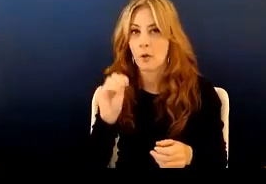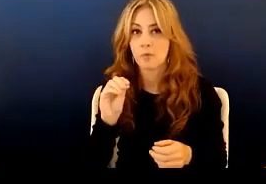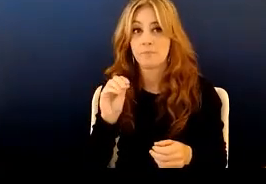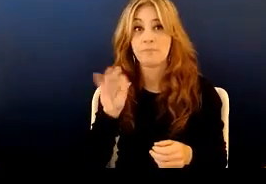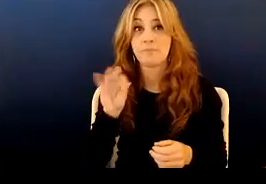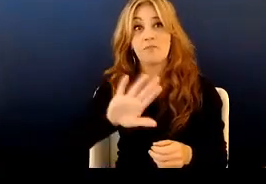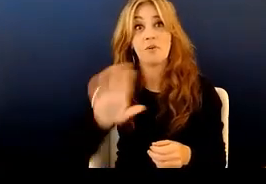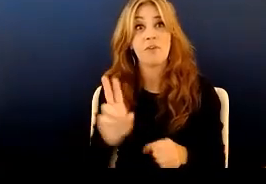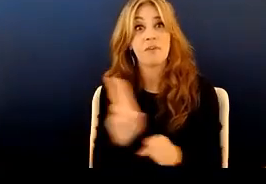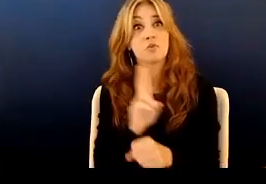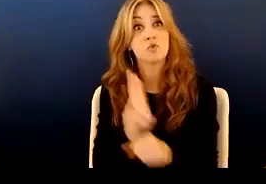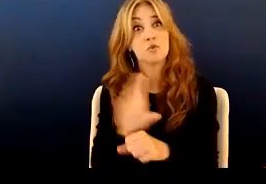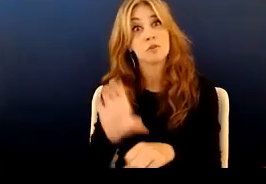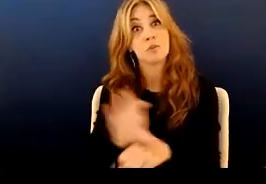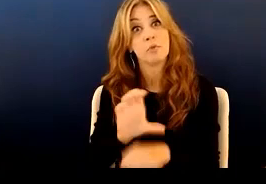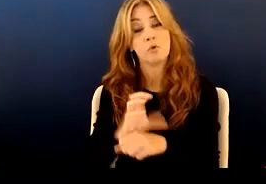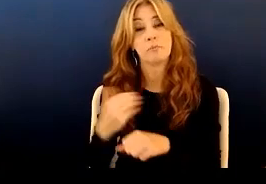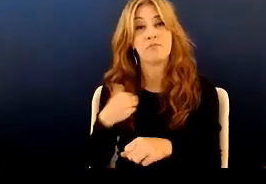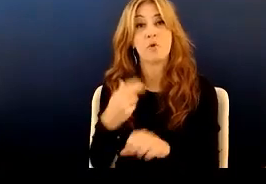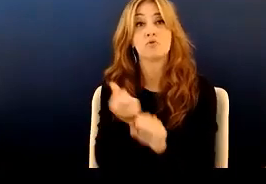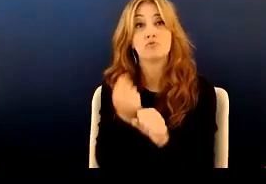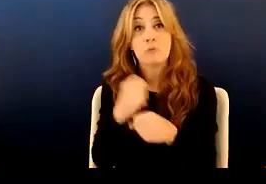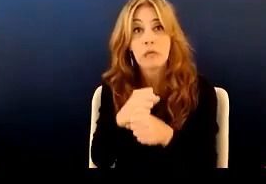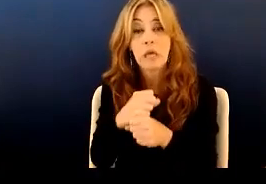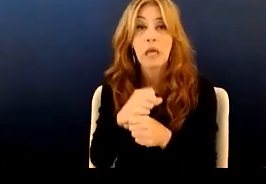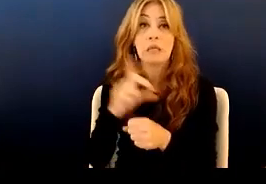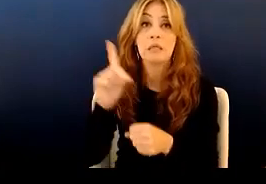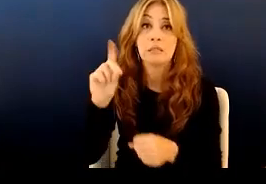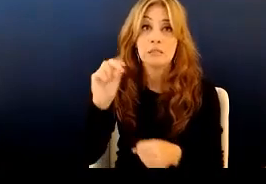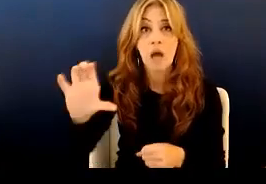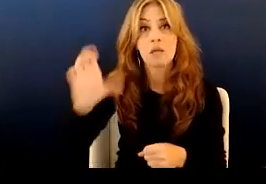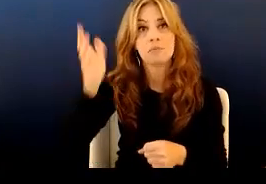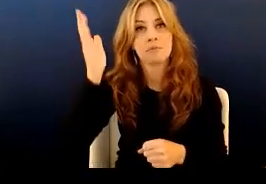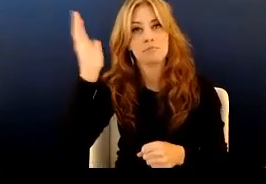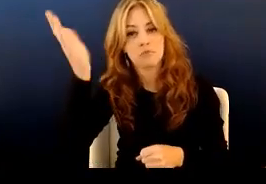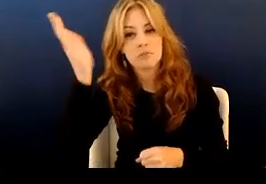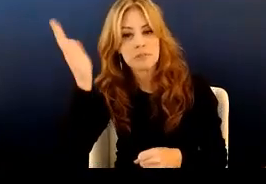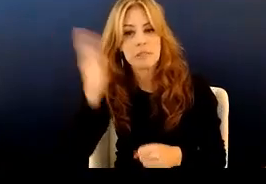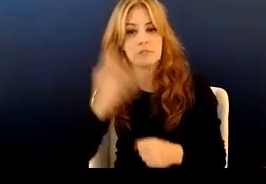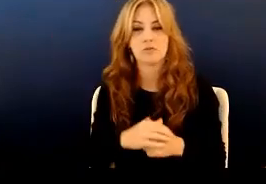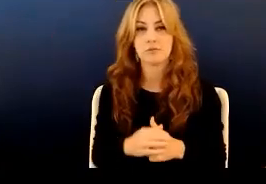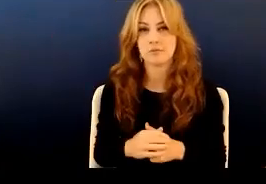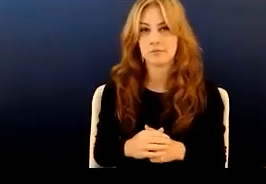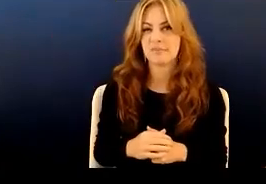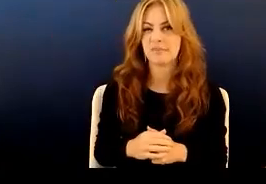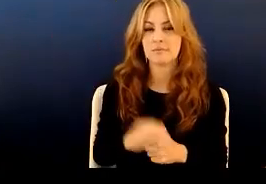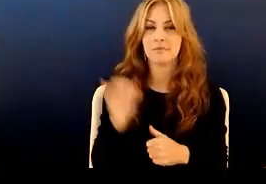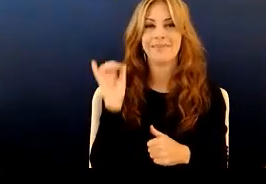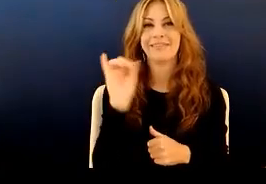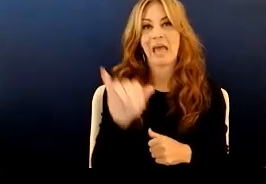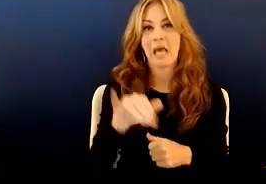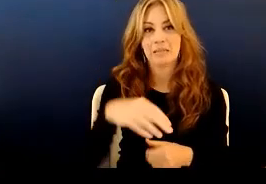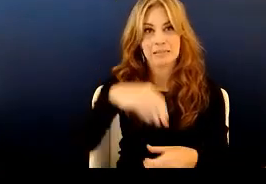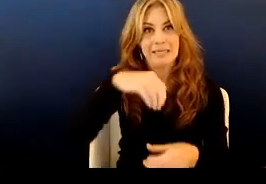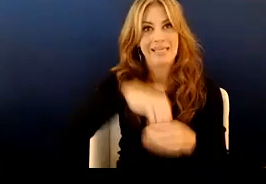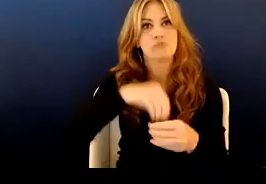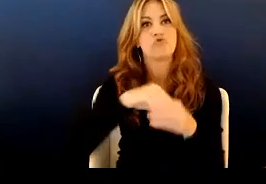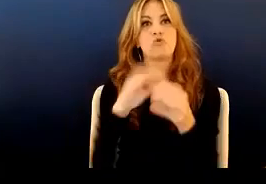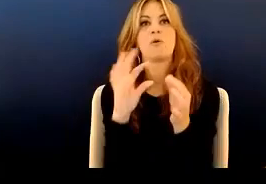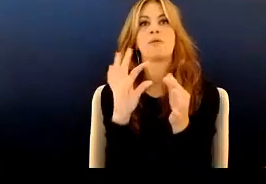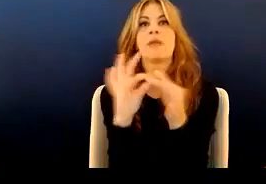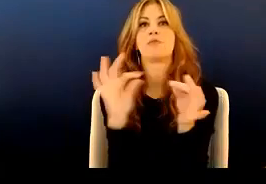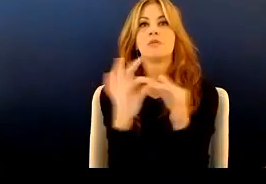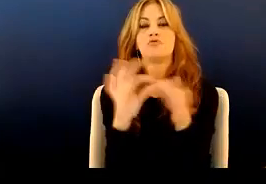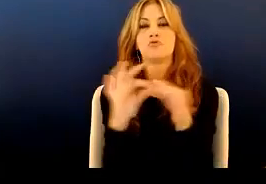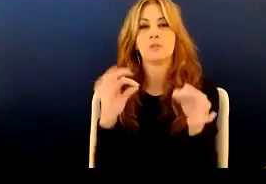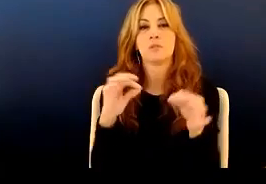used a computer to create a document or a presentation. So that's the internal narration. And then I